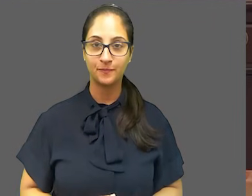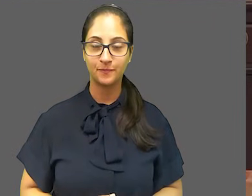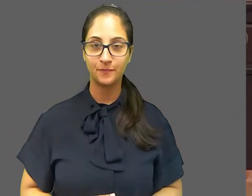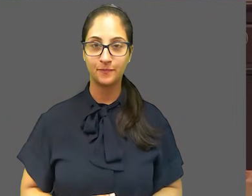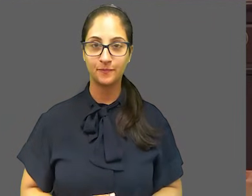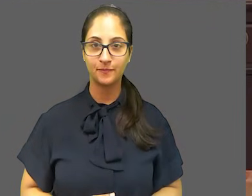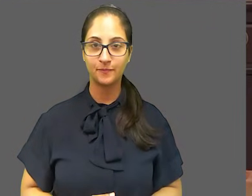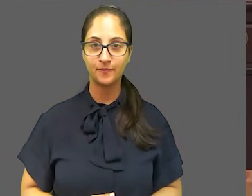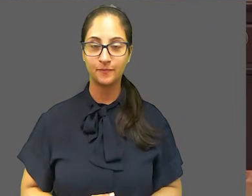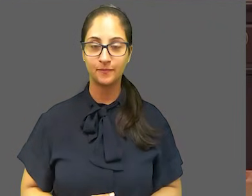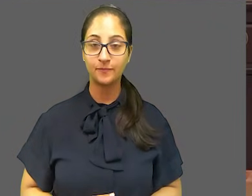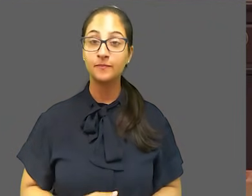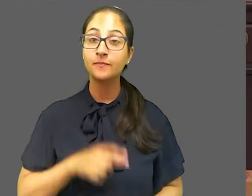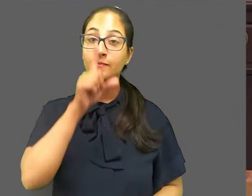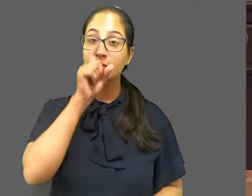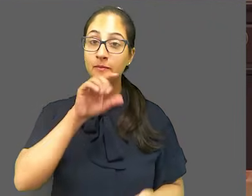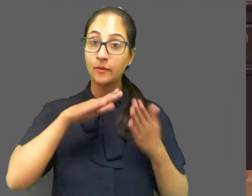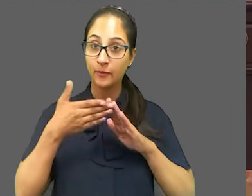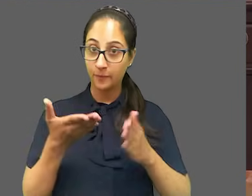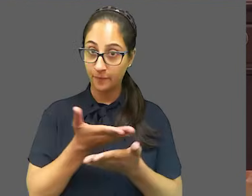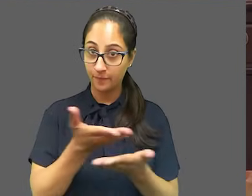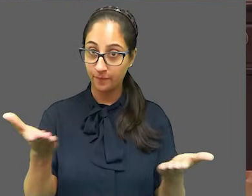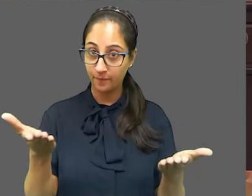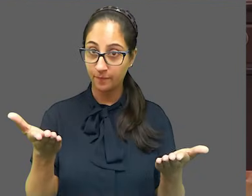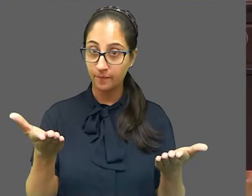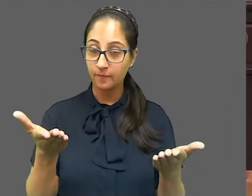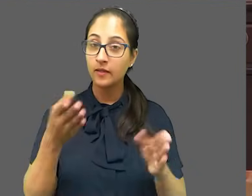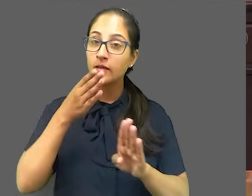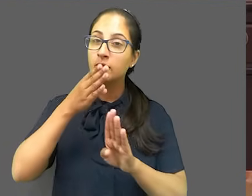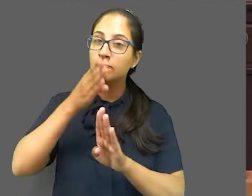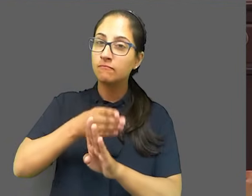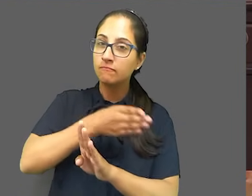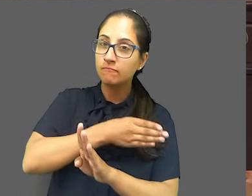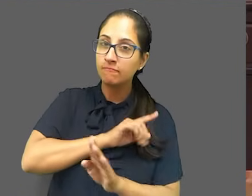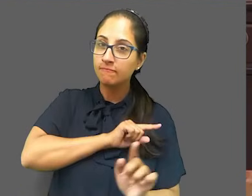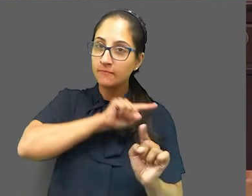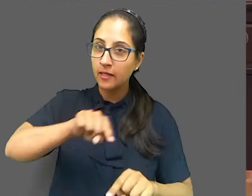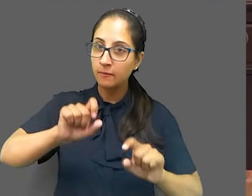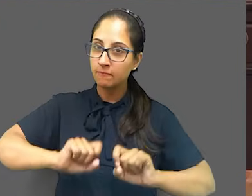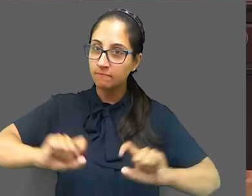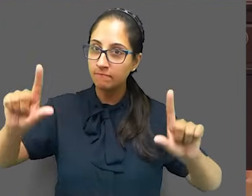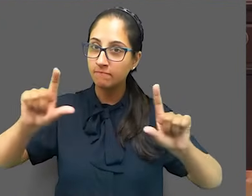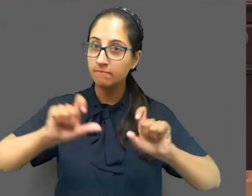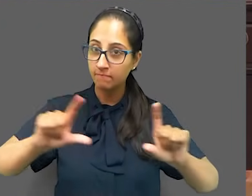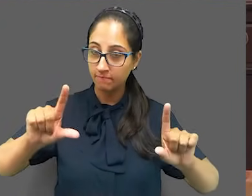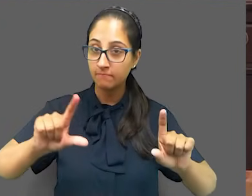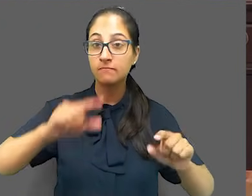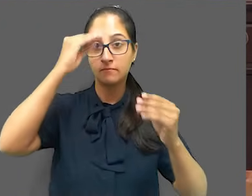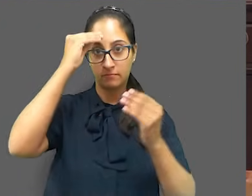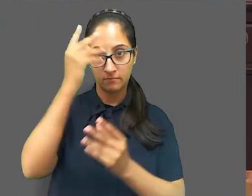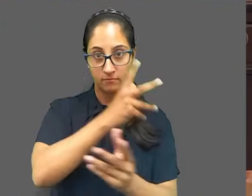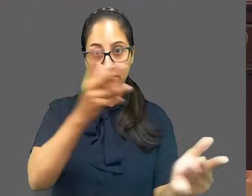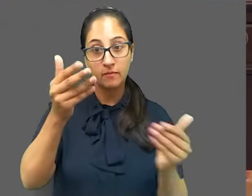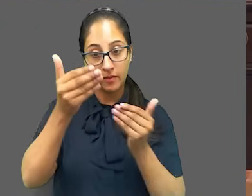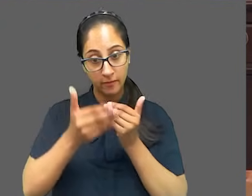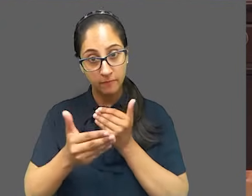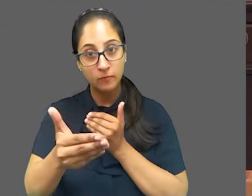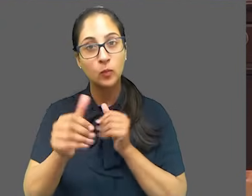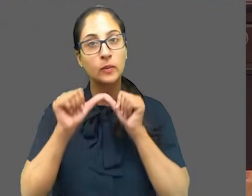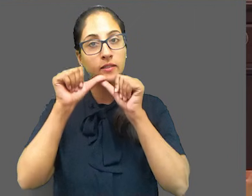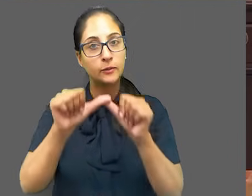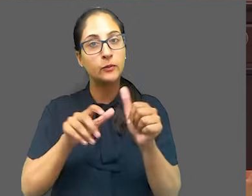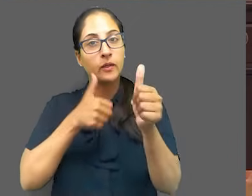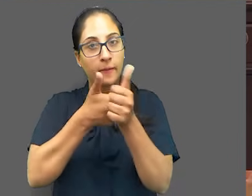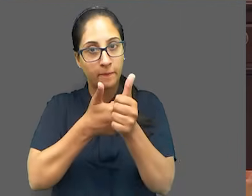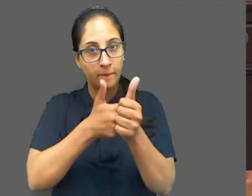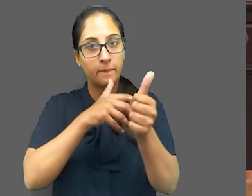Members of the Jamaat, in previous addresses, I had mentioned that we would keep you updated regarding our